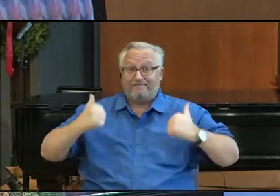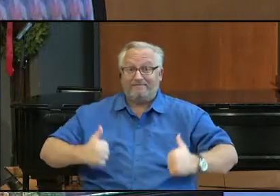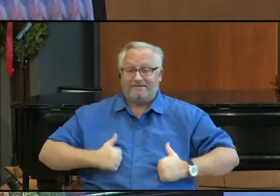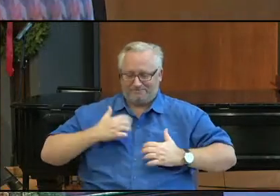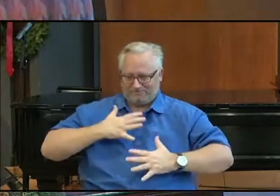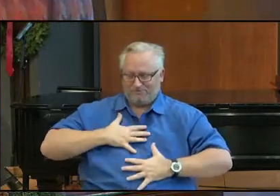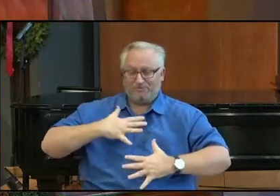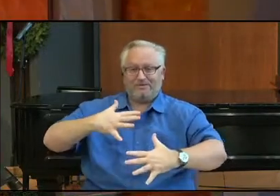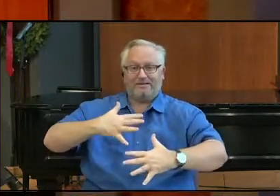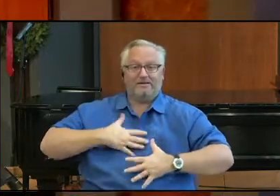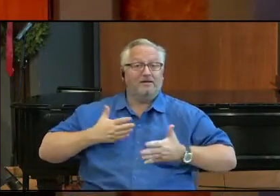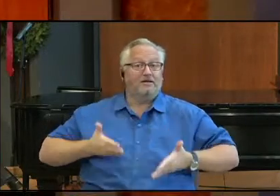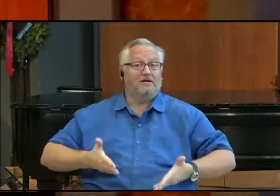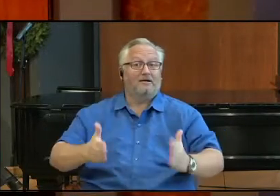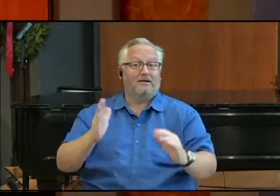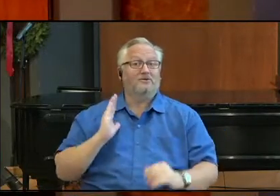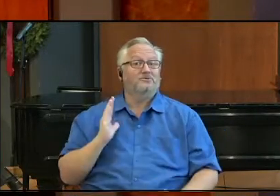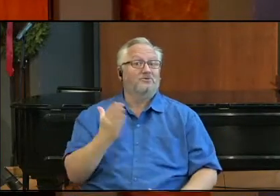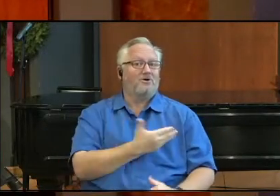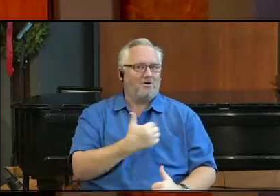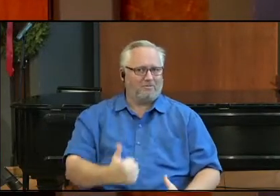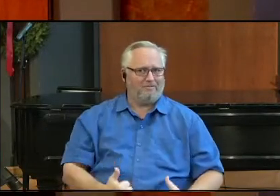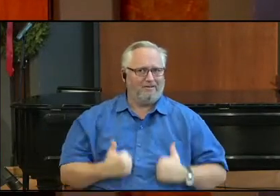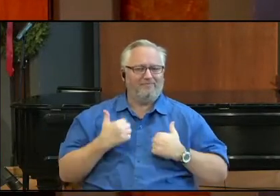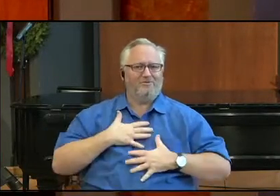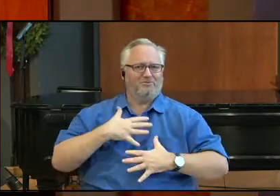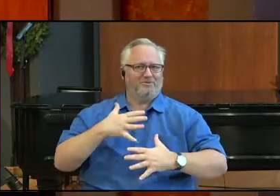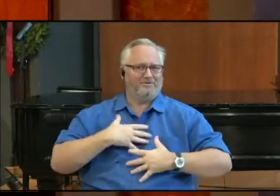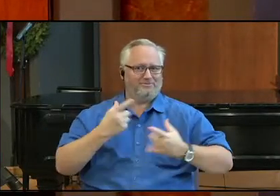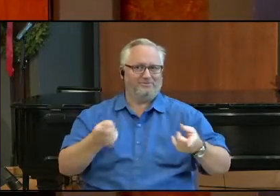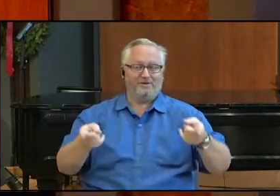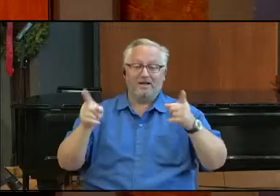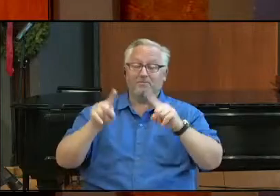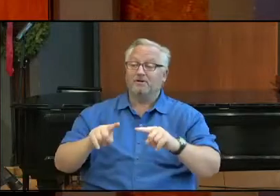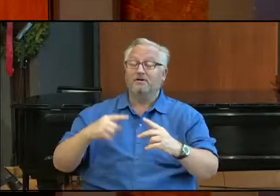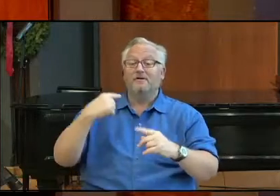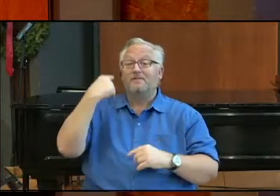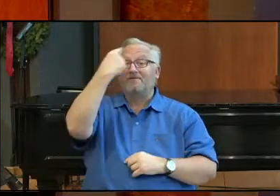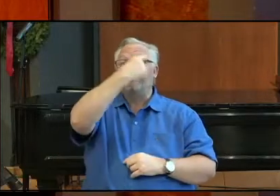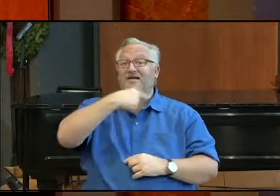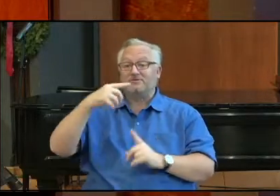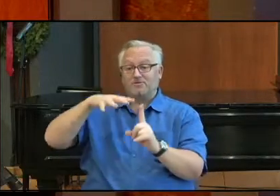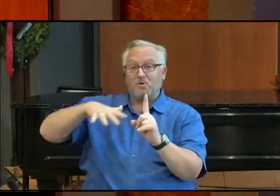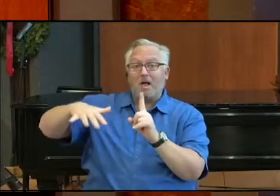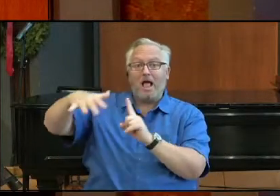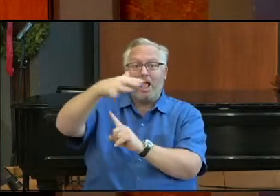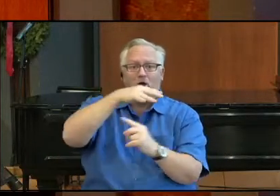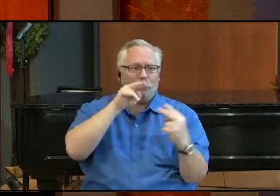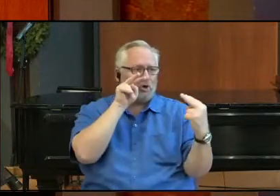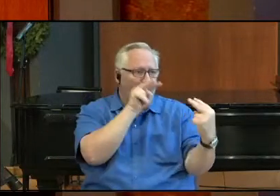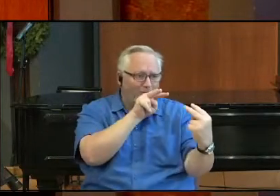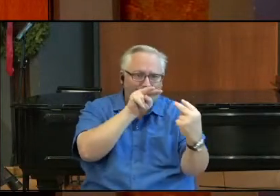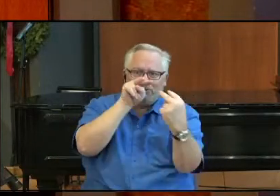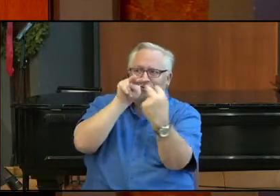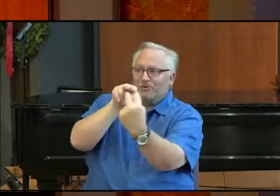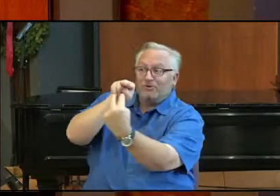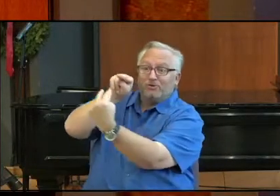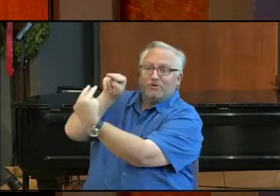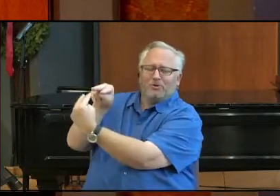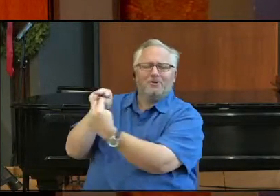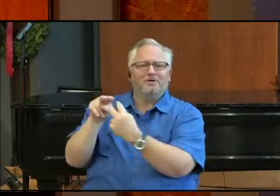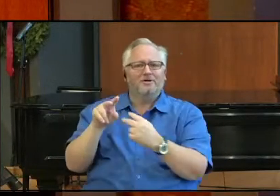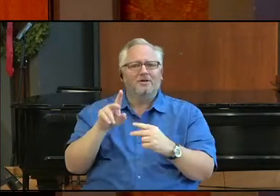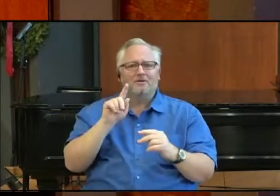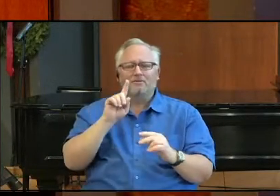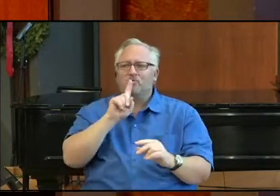possible. Look at the faces that surround you and notice what a wonder it is that we don't have